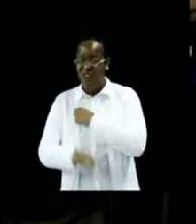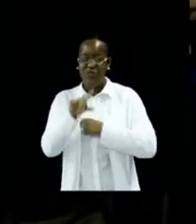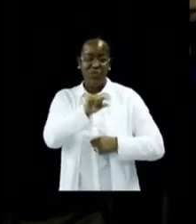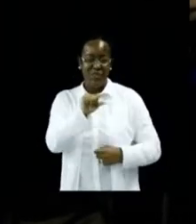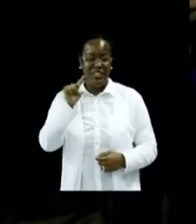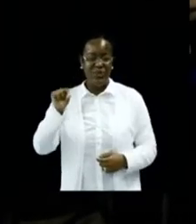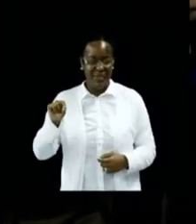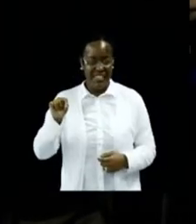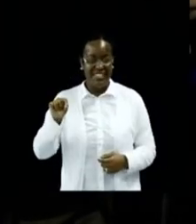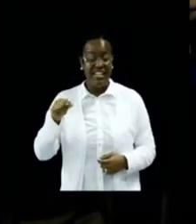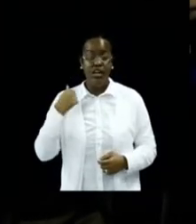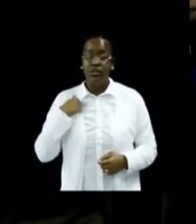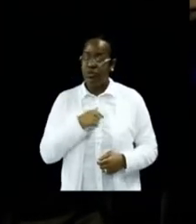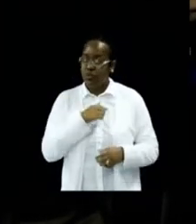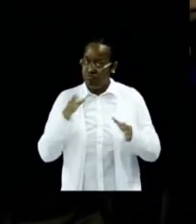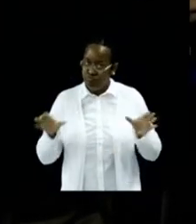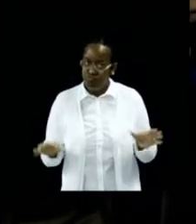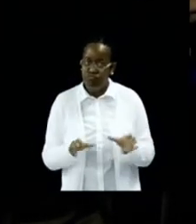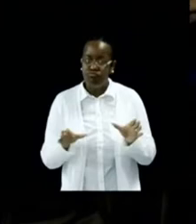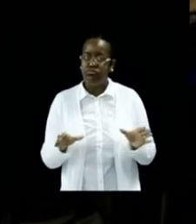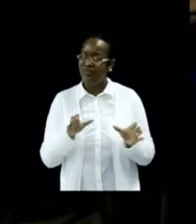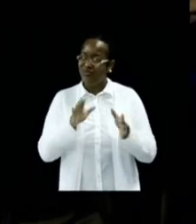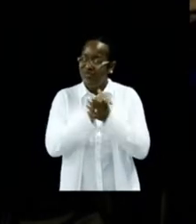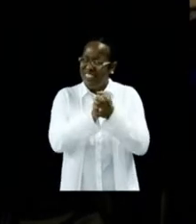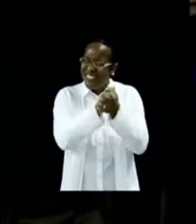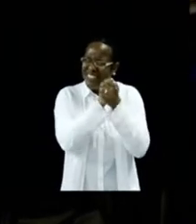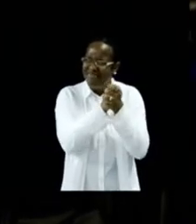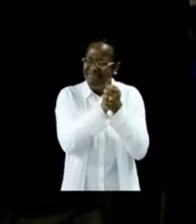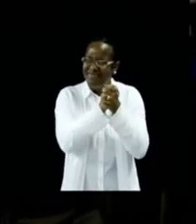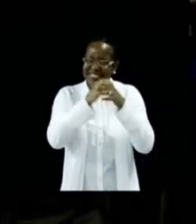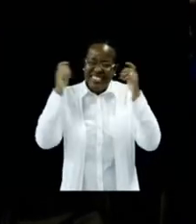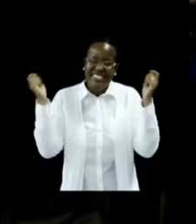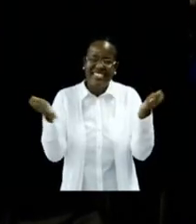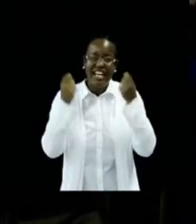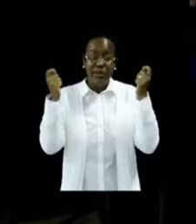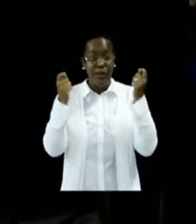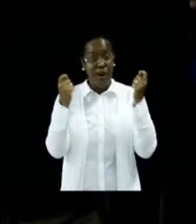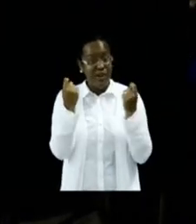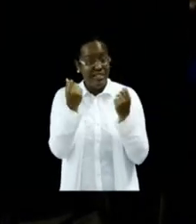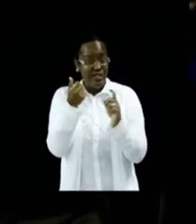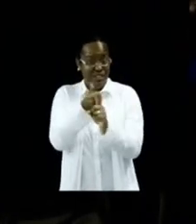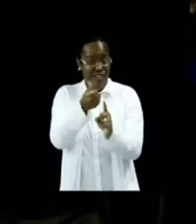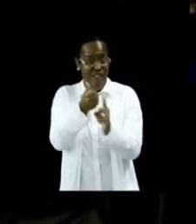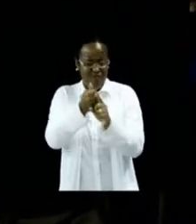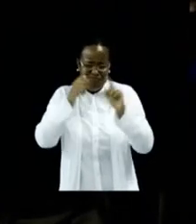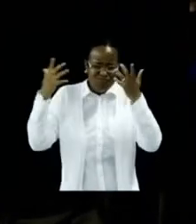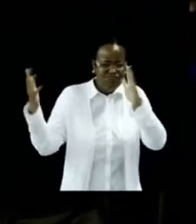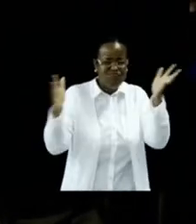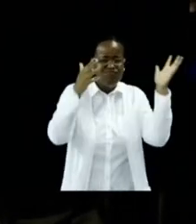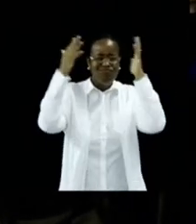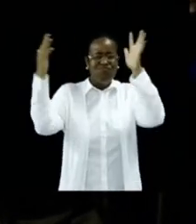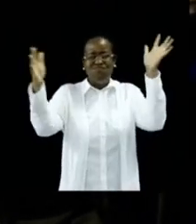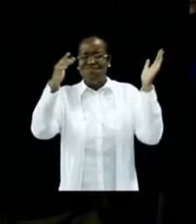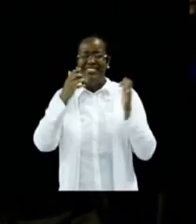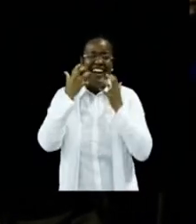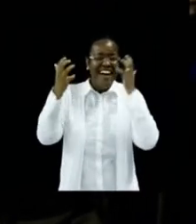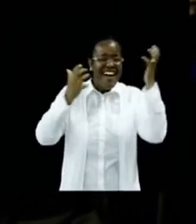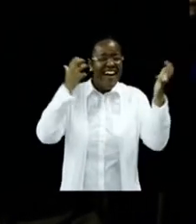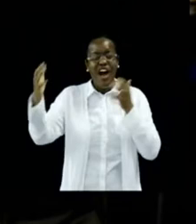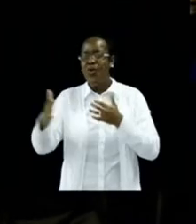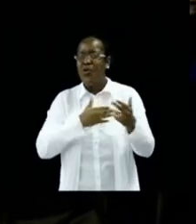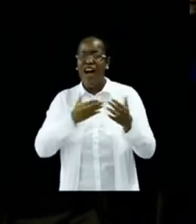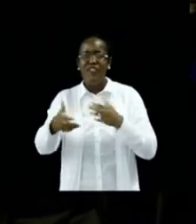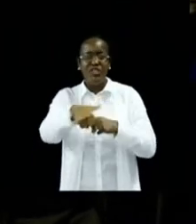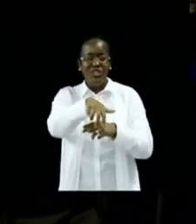2020. We encourage you to celebrate by cheering and applauding wherever you may be.